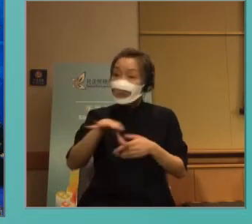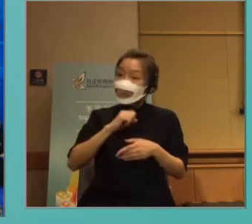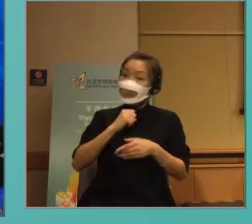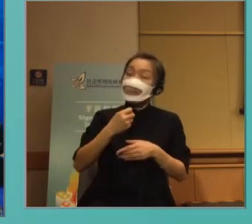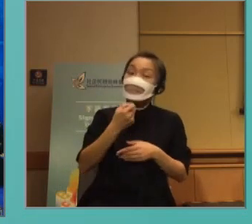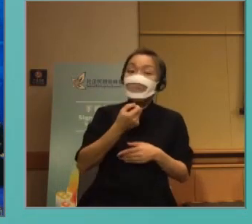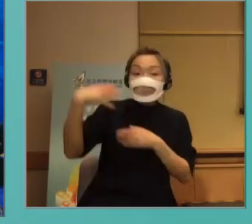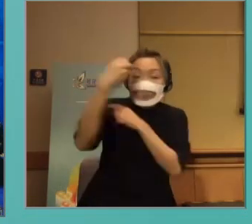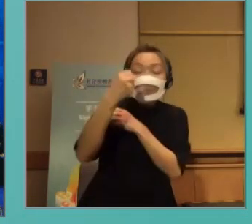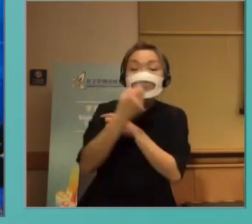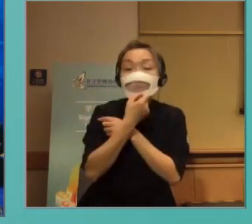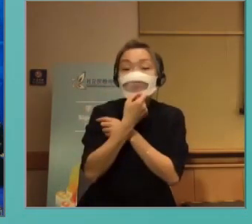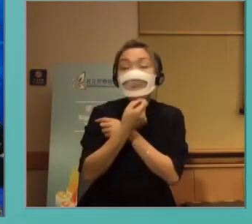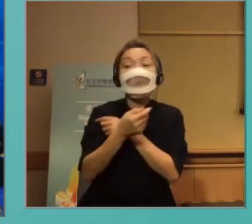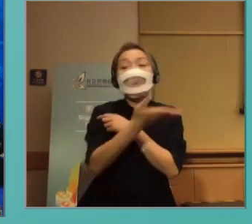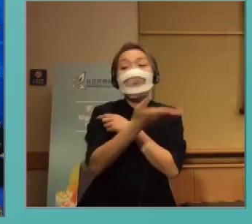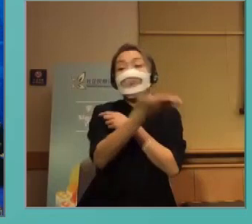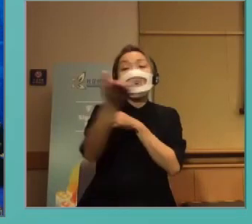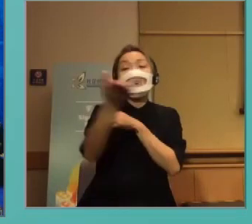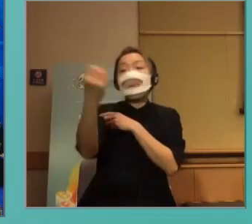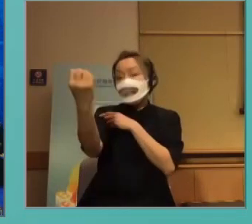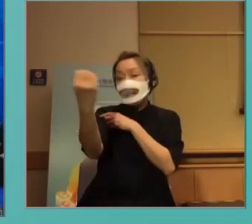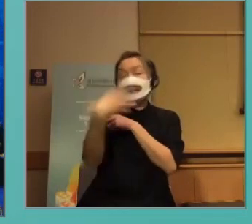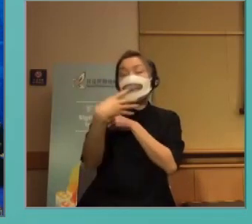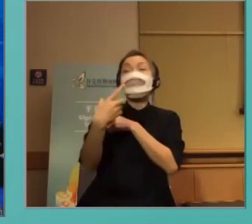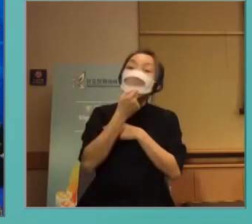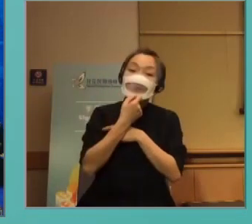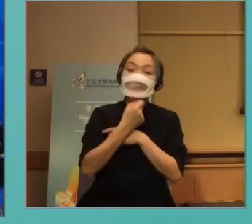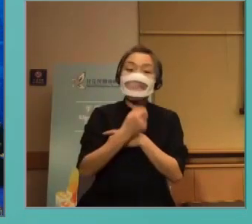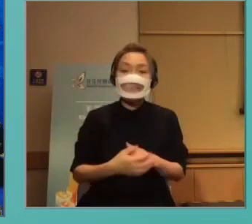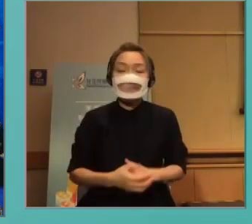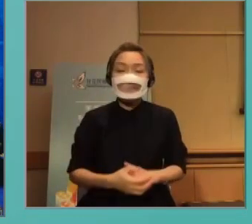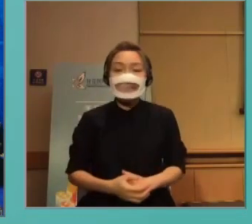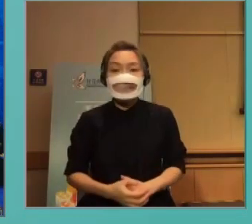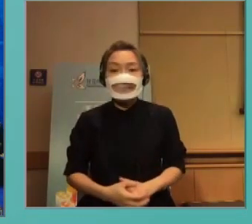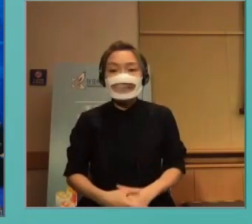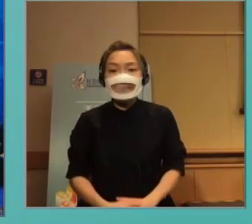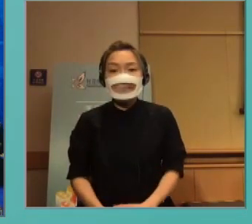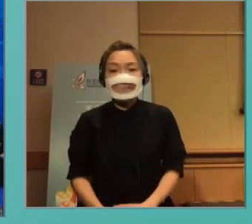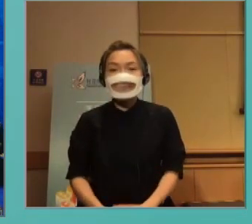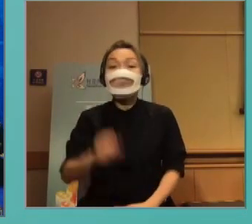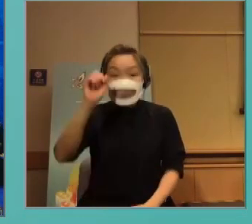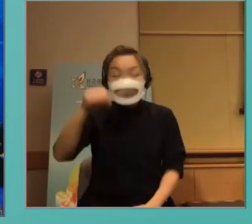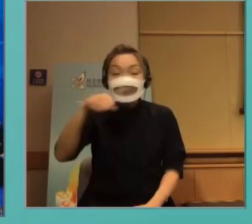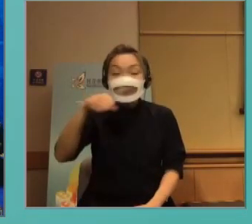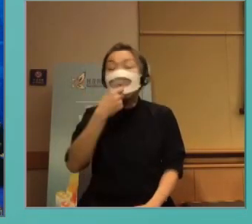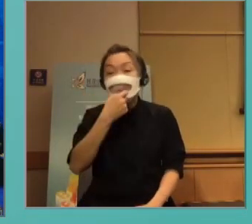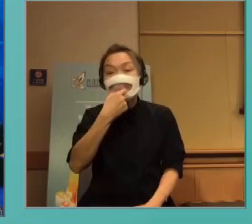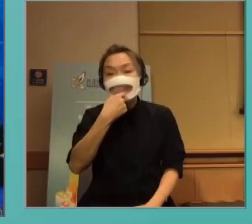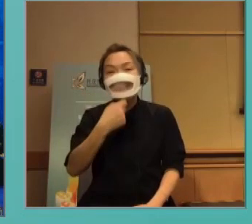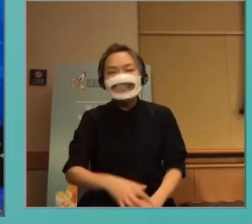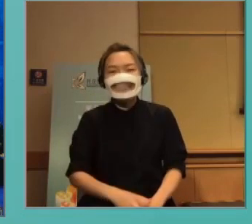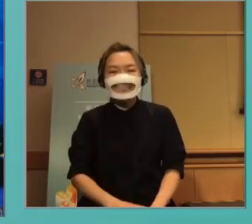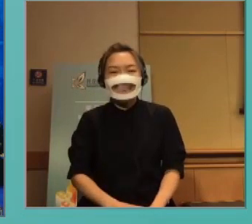is most of the people on the internet, is going to say, yes, of course I want to own it, right? Or maybe it's even, why don't I already own it? So I